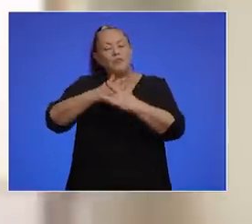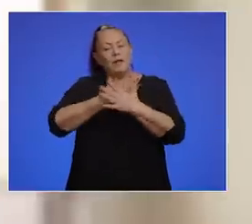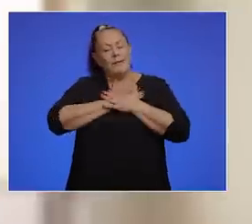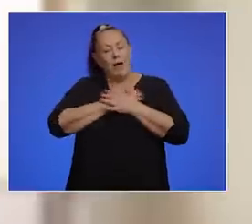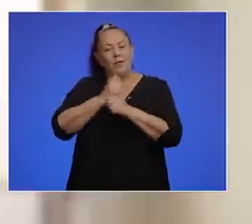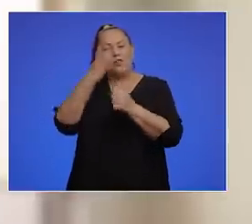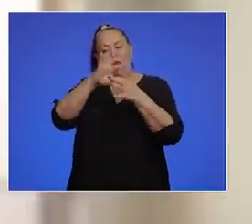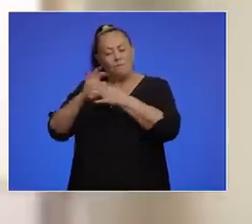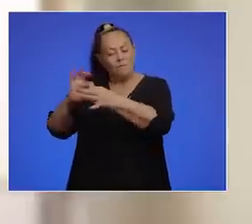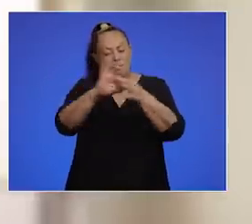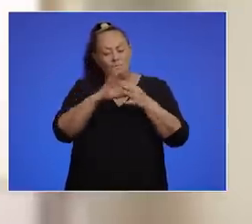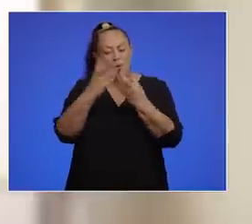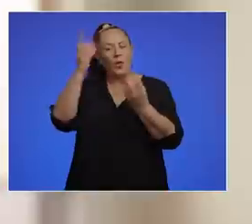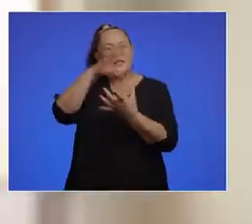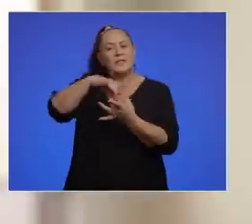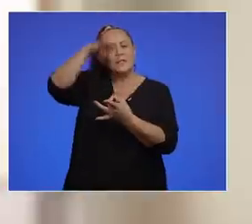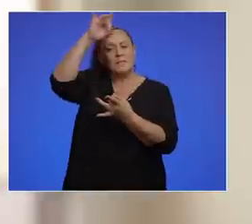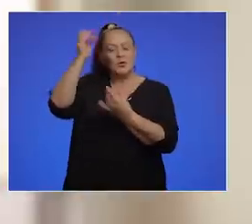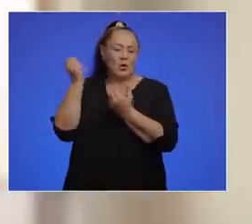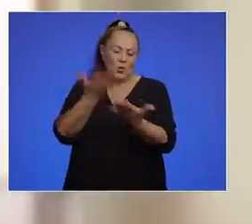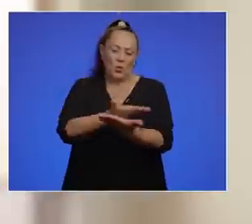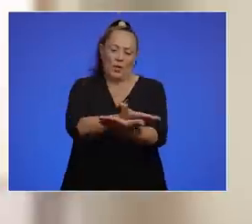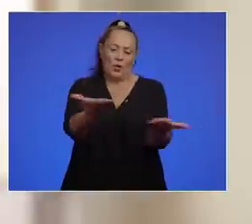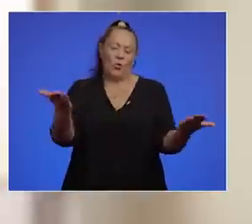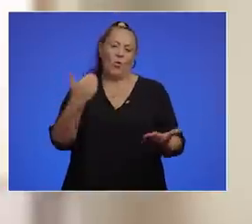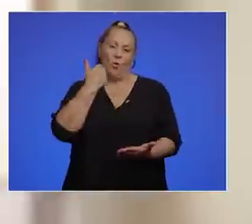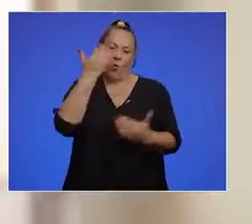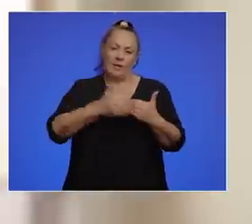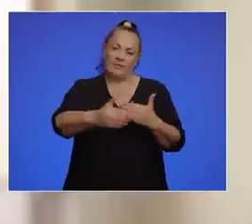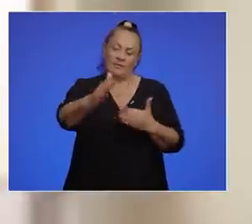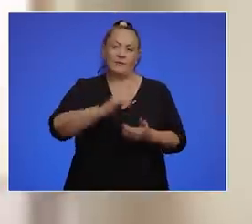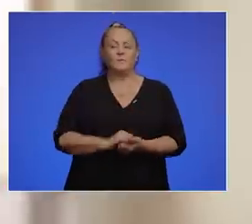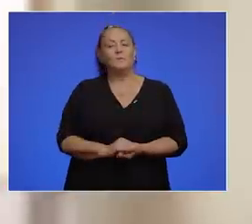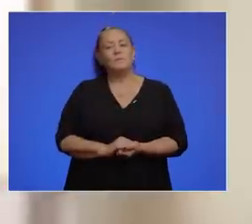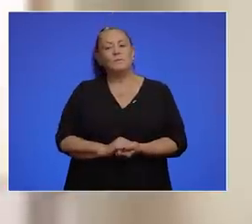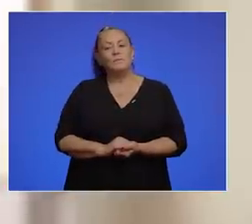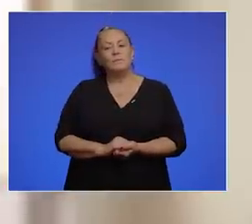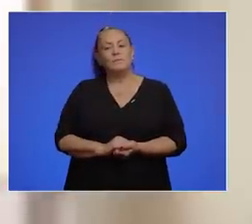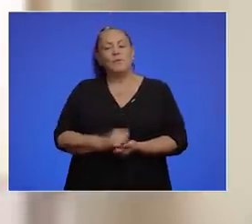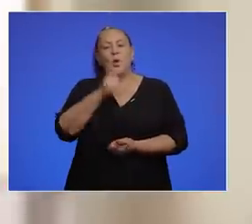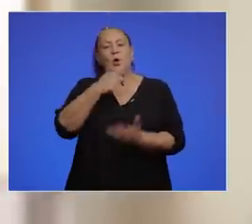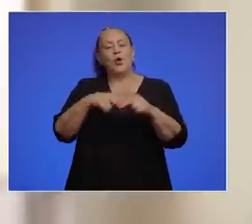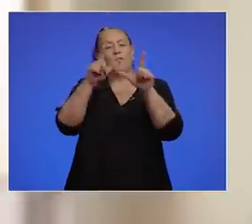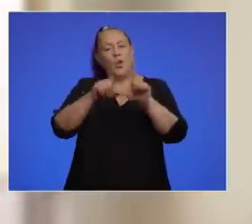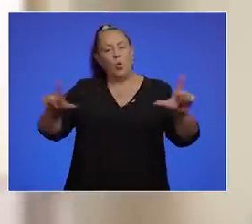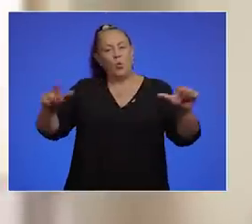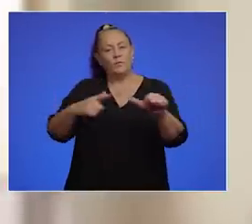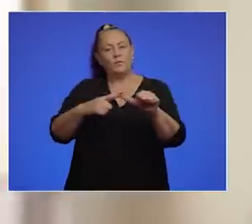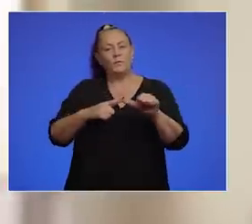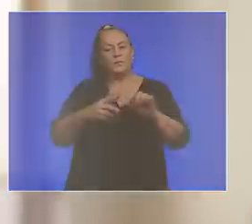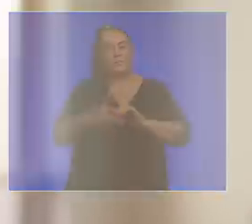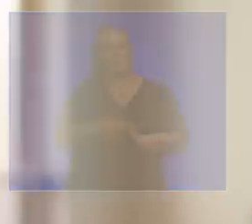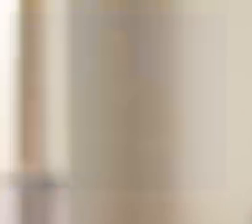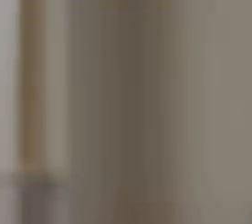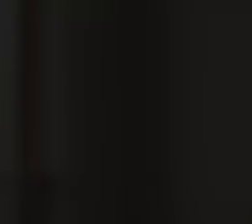of God and the fellowship of the Holy Spirit Be with you all Amen The word of the Lord Thanks